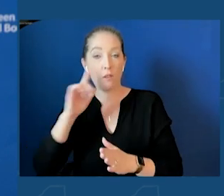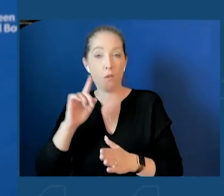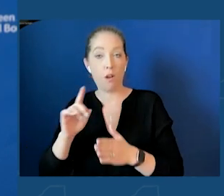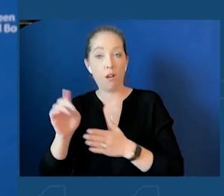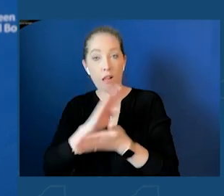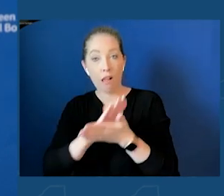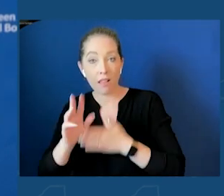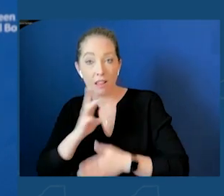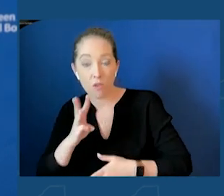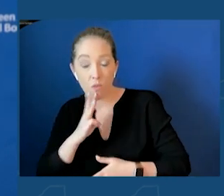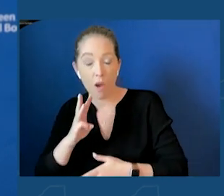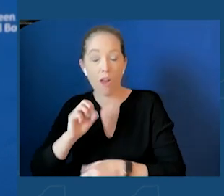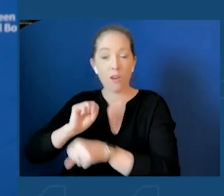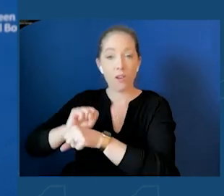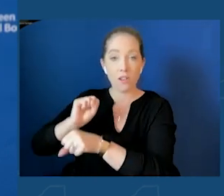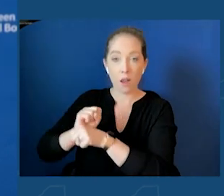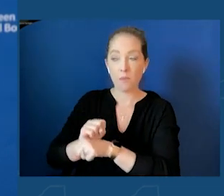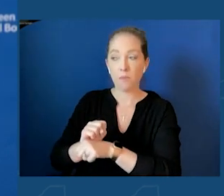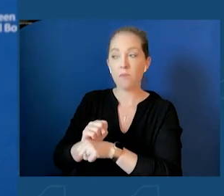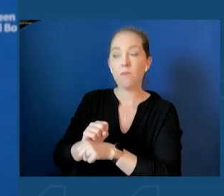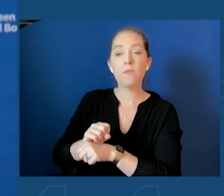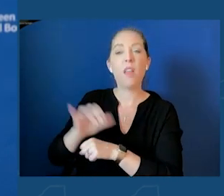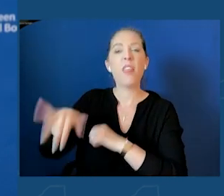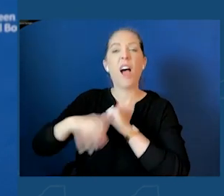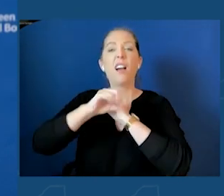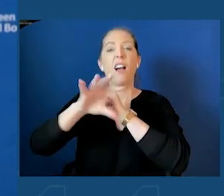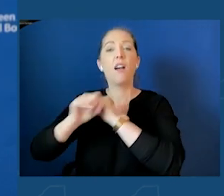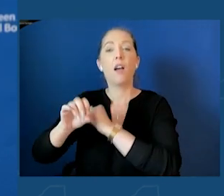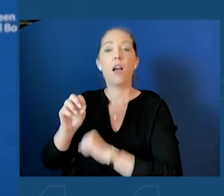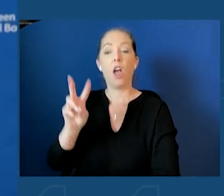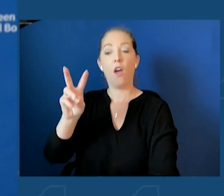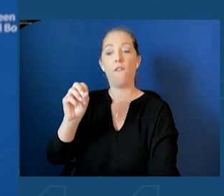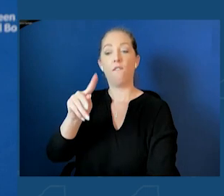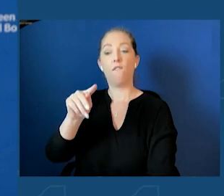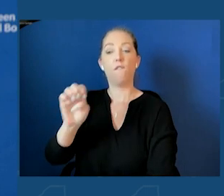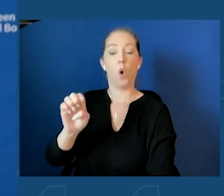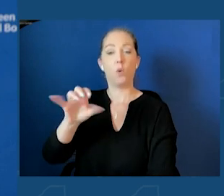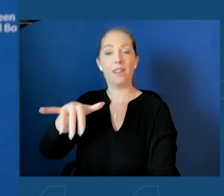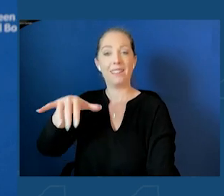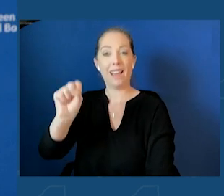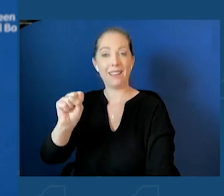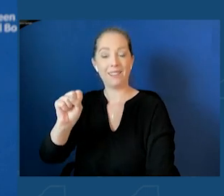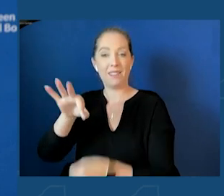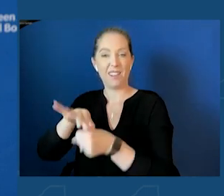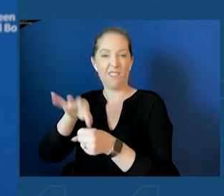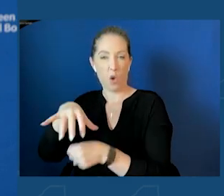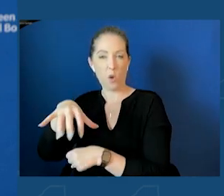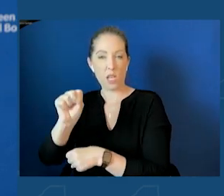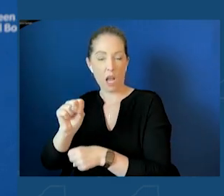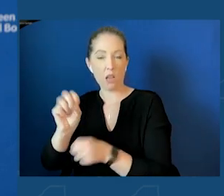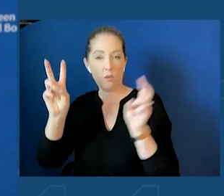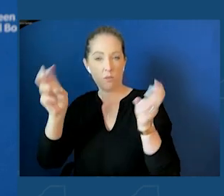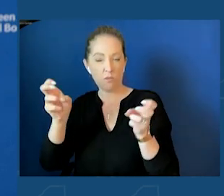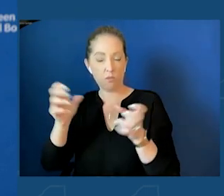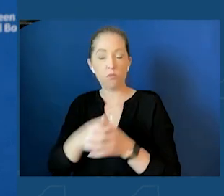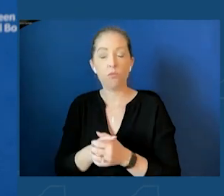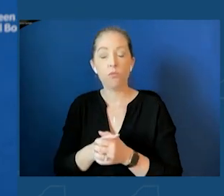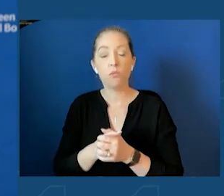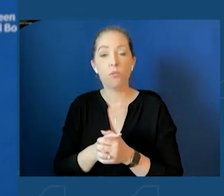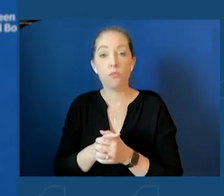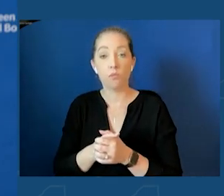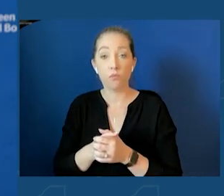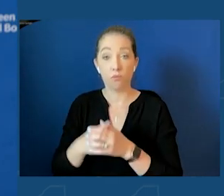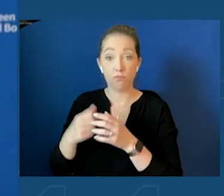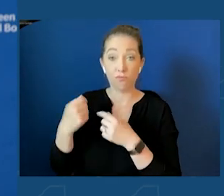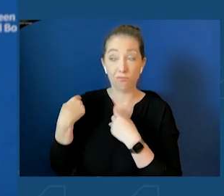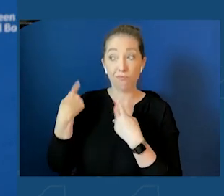with the Vote Yes campaign. It was one of our highest priorities in the country this past November. It's been a long time coming.